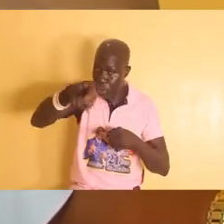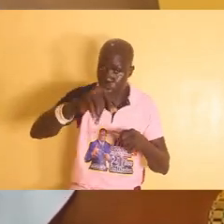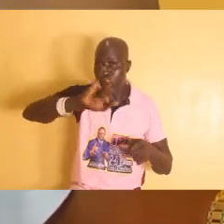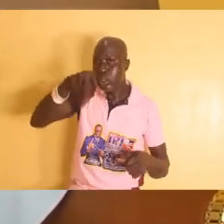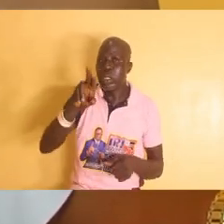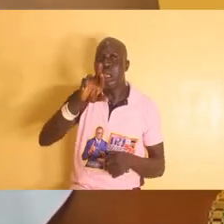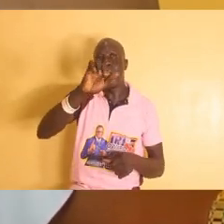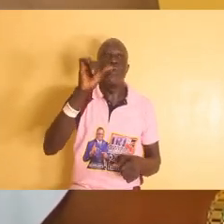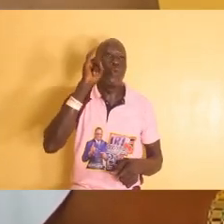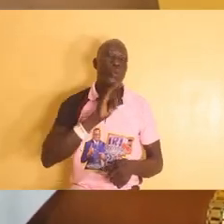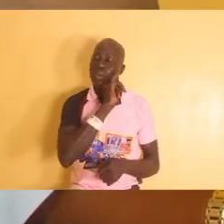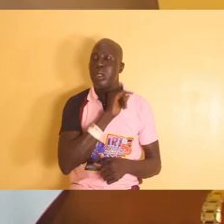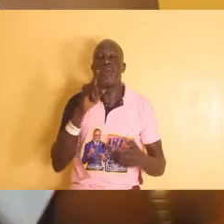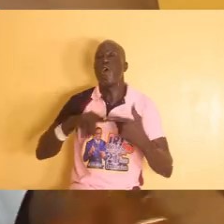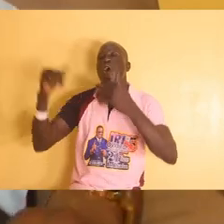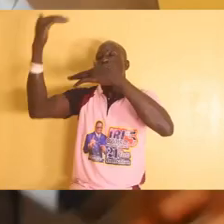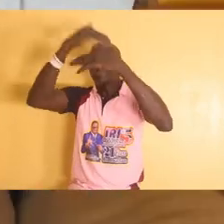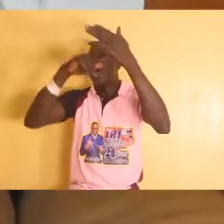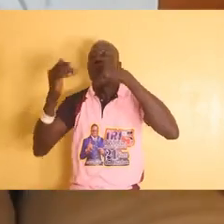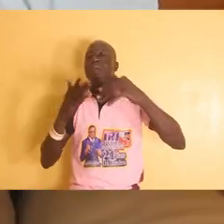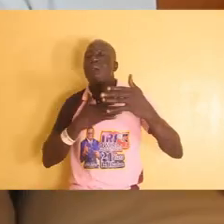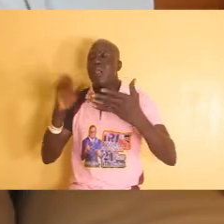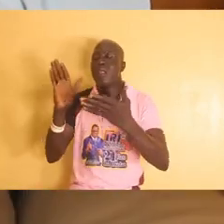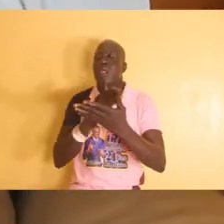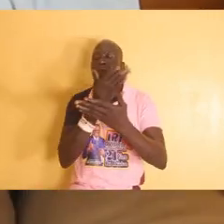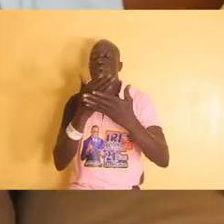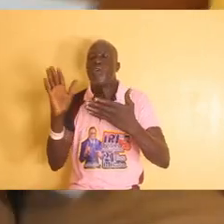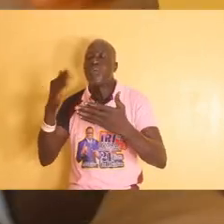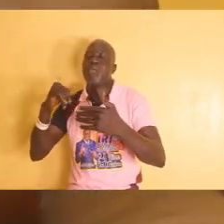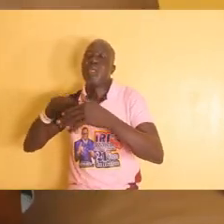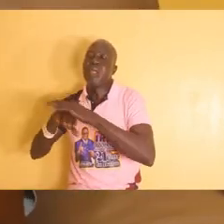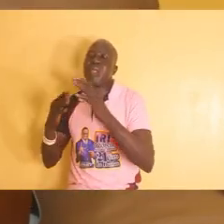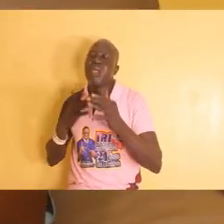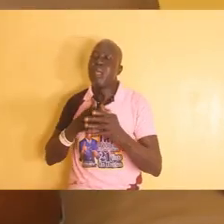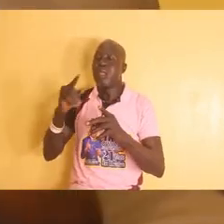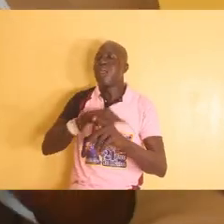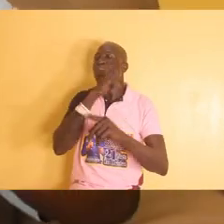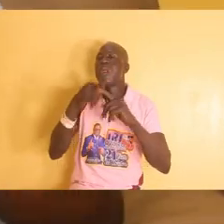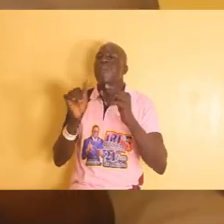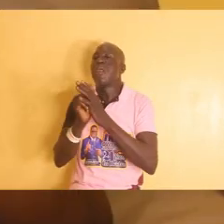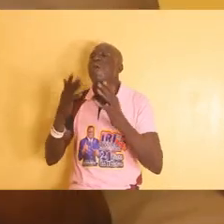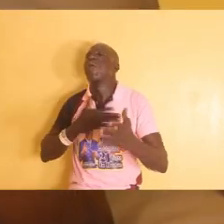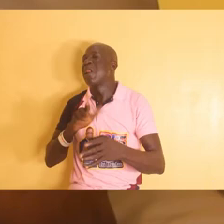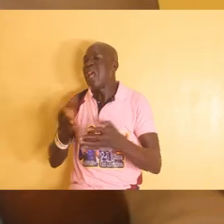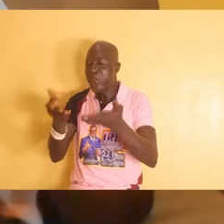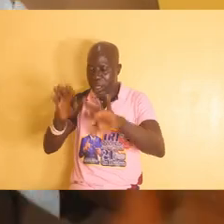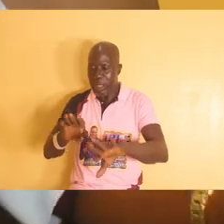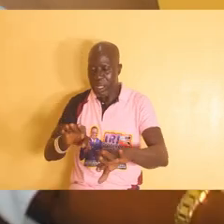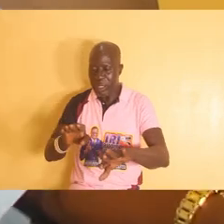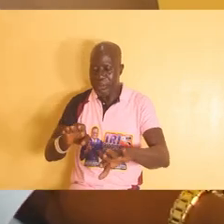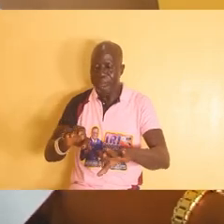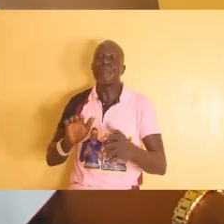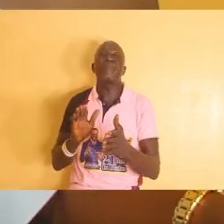day that let on you. Ori mi ilu mi ile mi ti